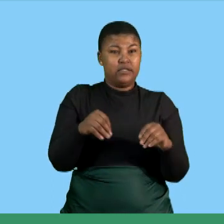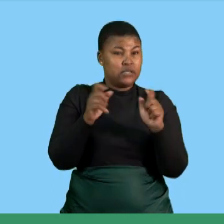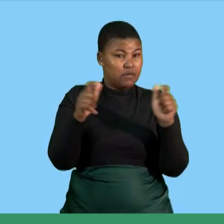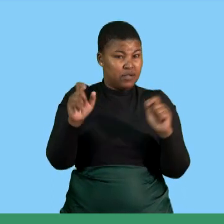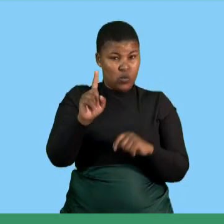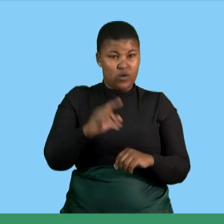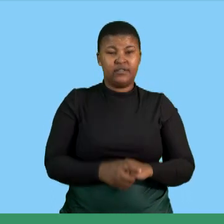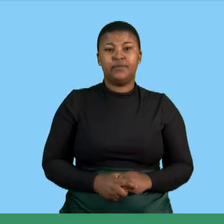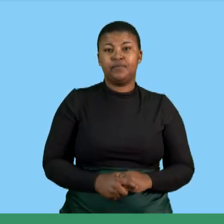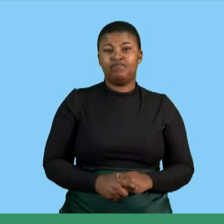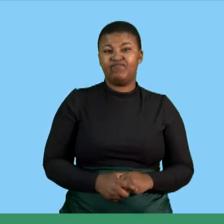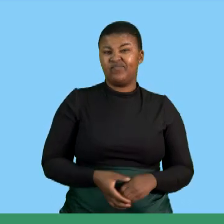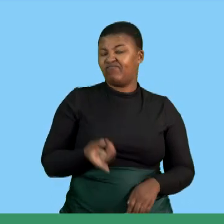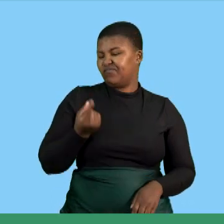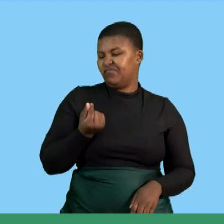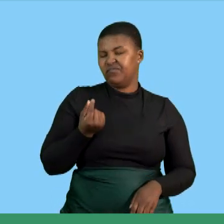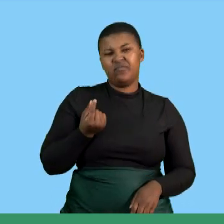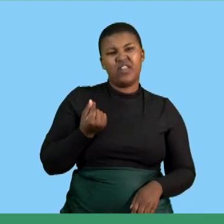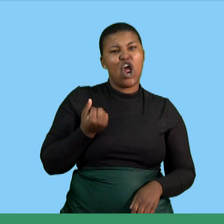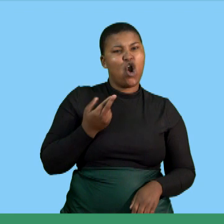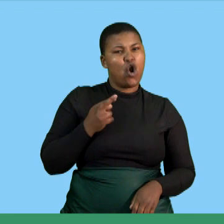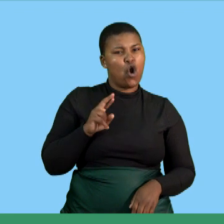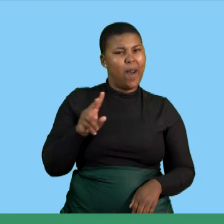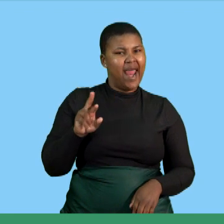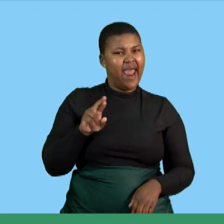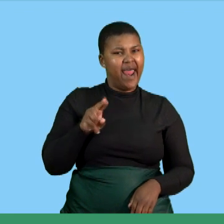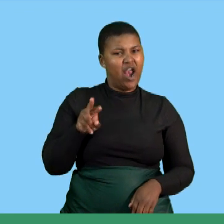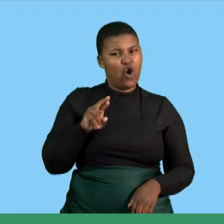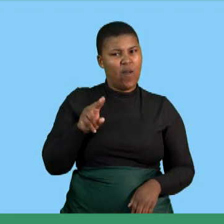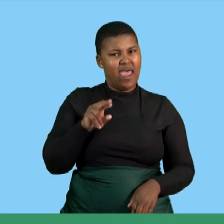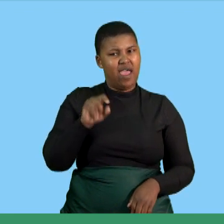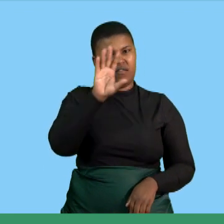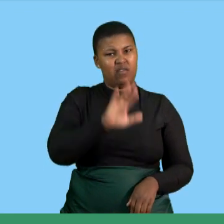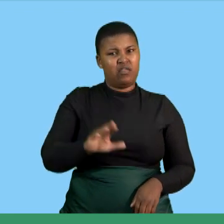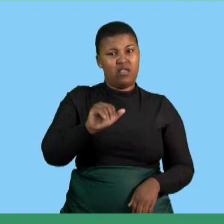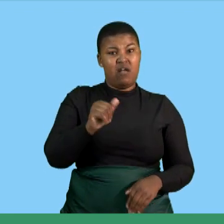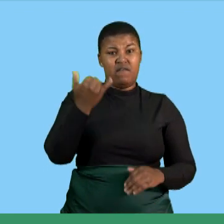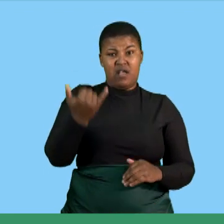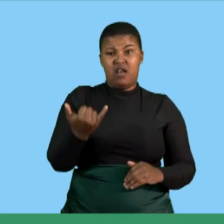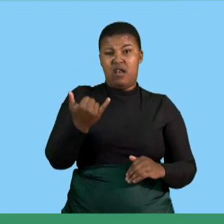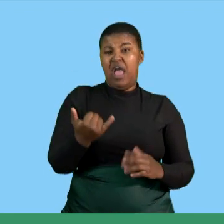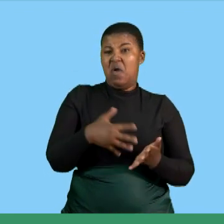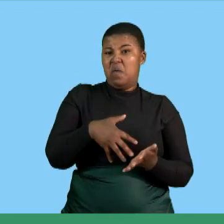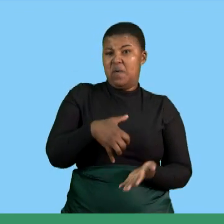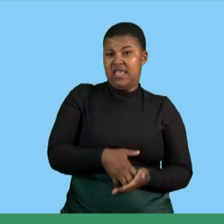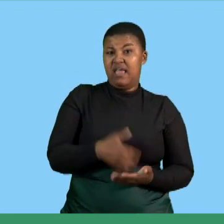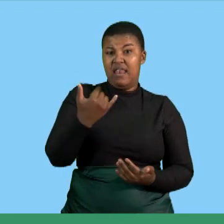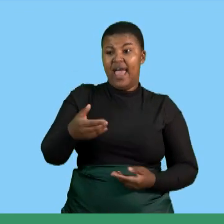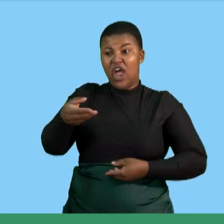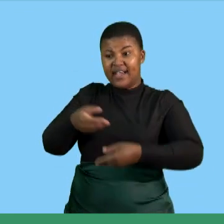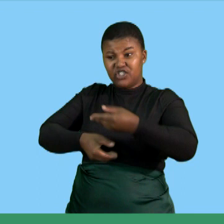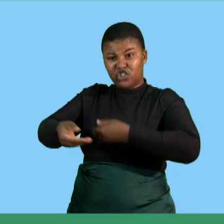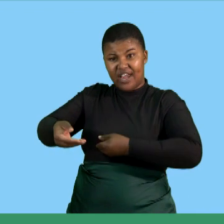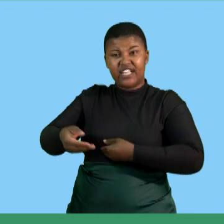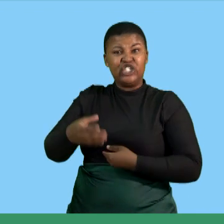business. The rand has weakened and the exchange rate is very expensive. There has